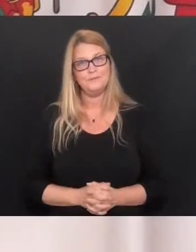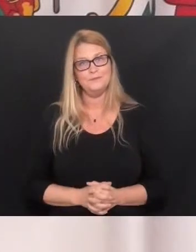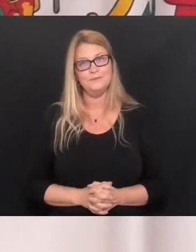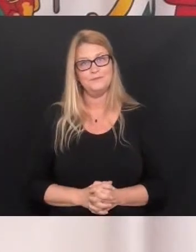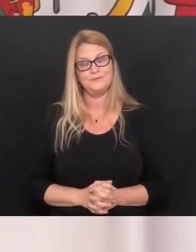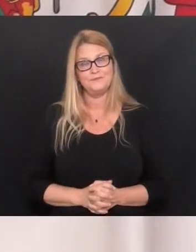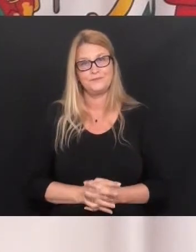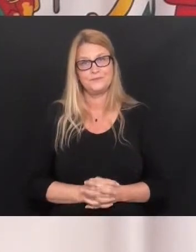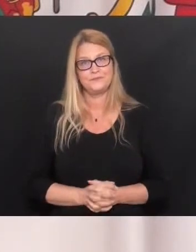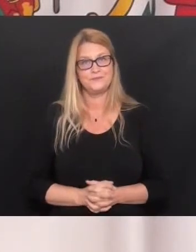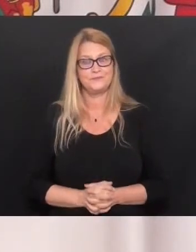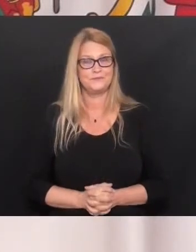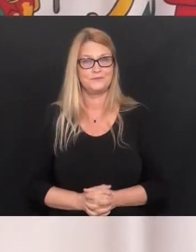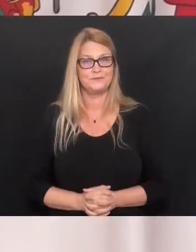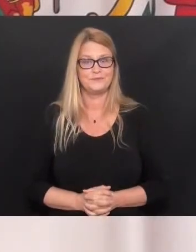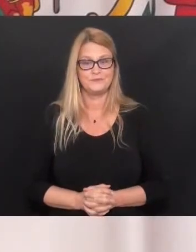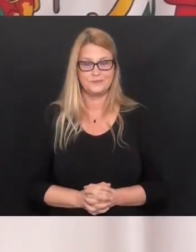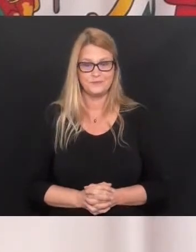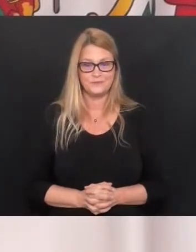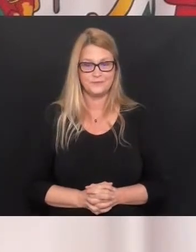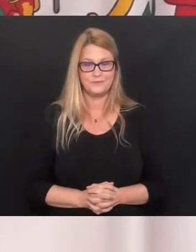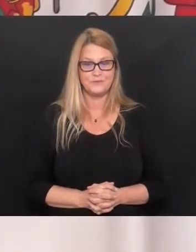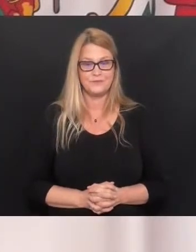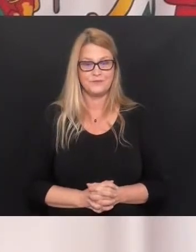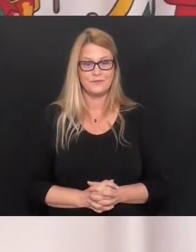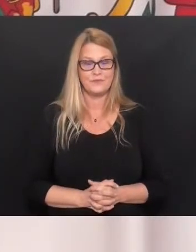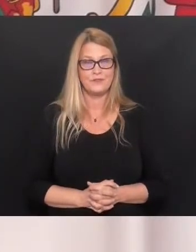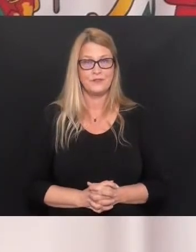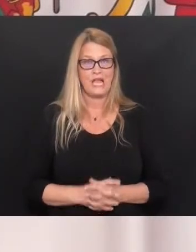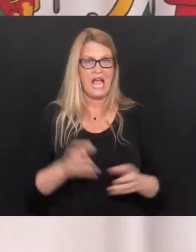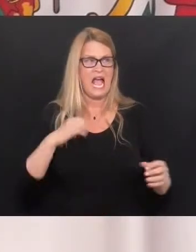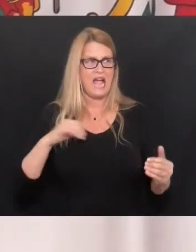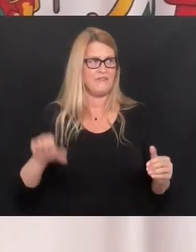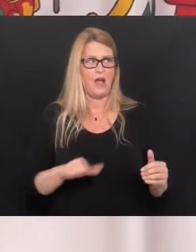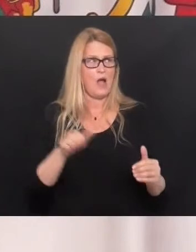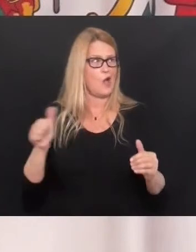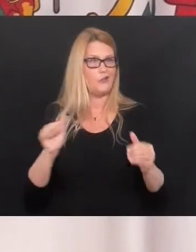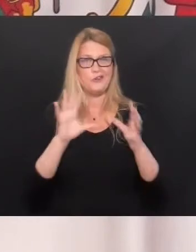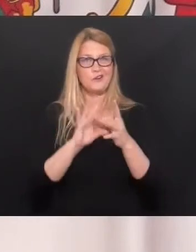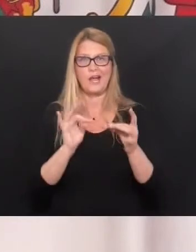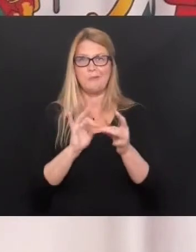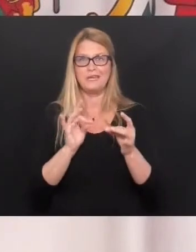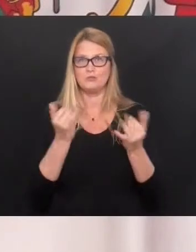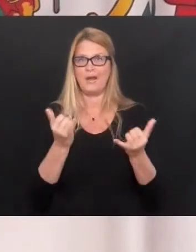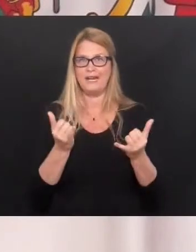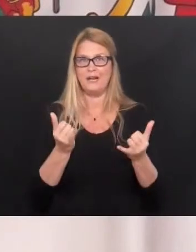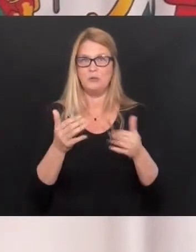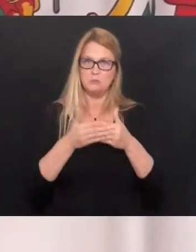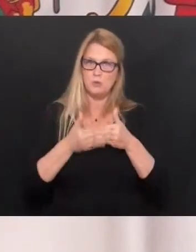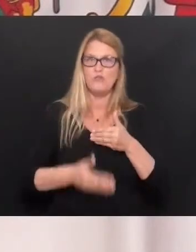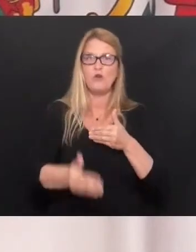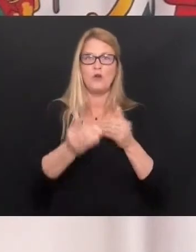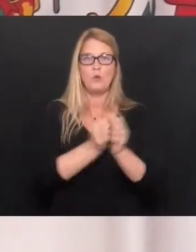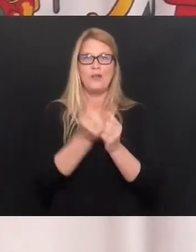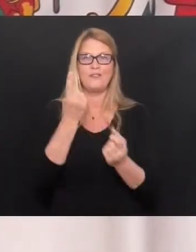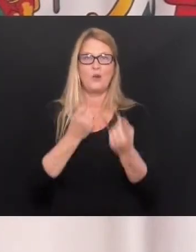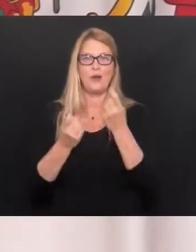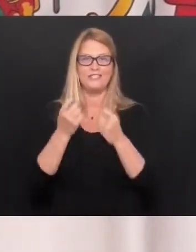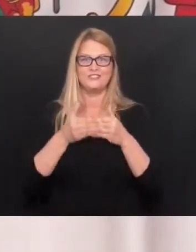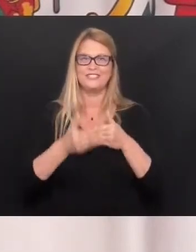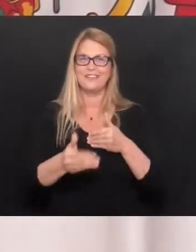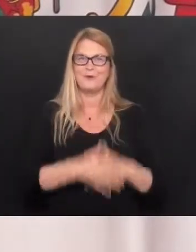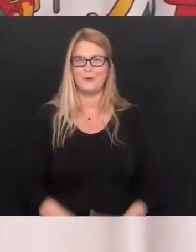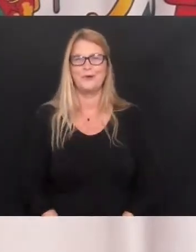with that, you know, I really don't have anything else, and let's go forward with the questions and keep on